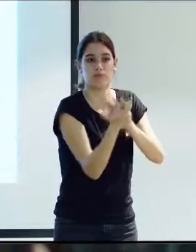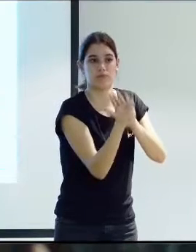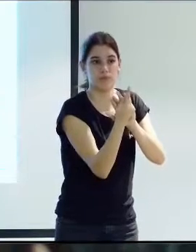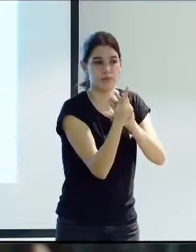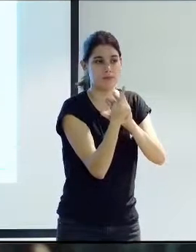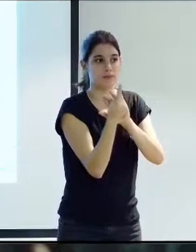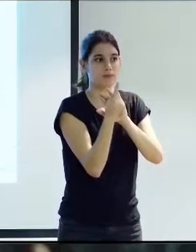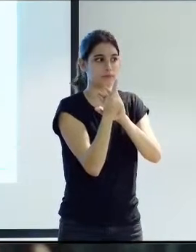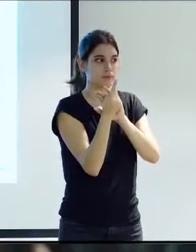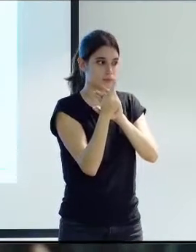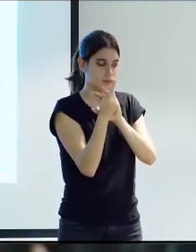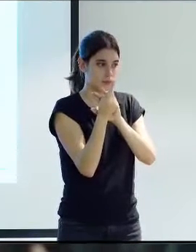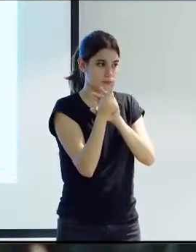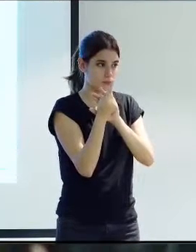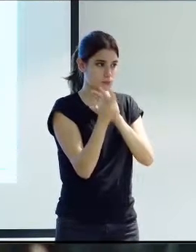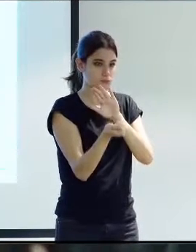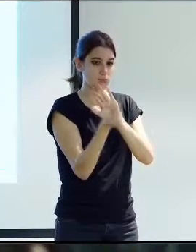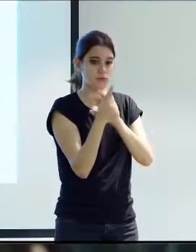Well, here